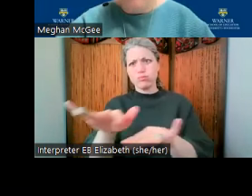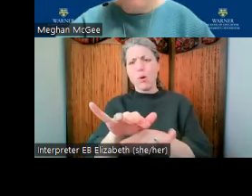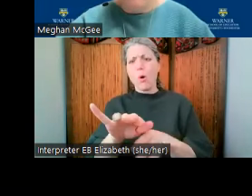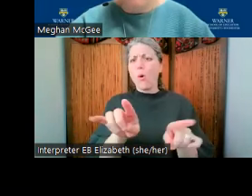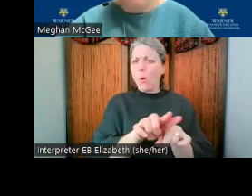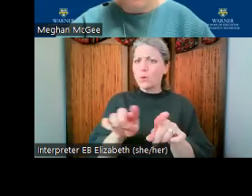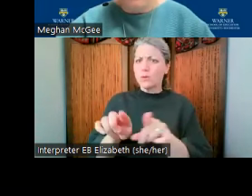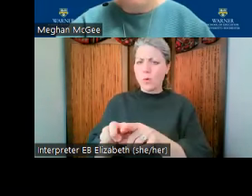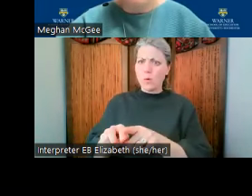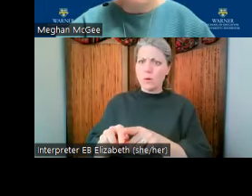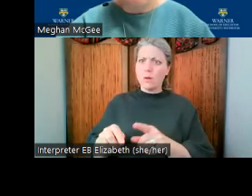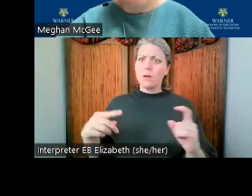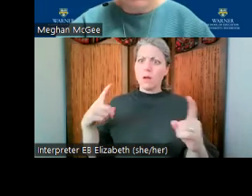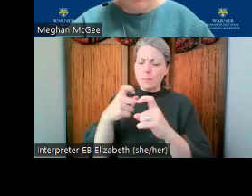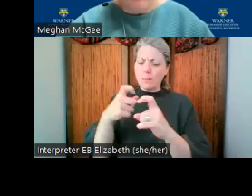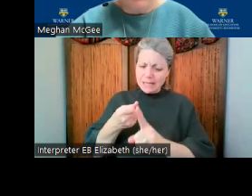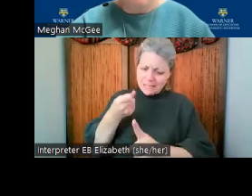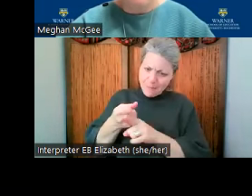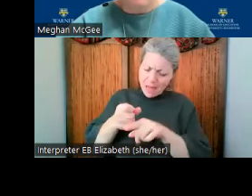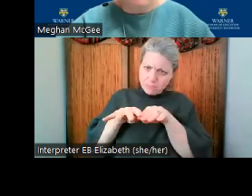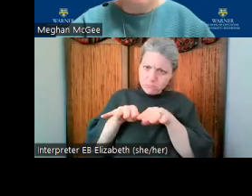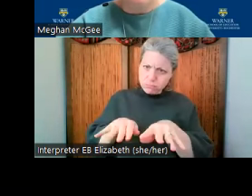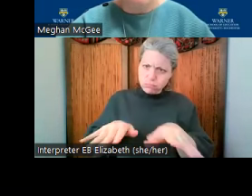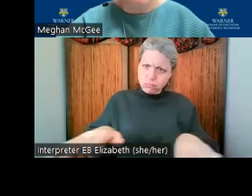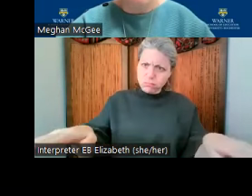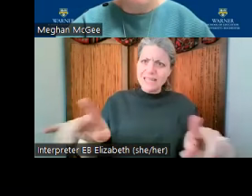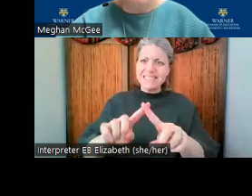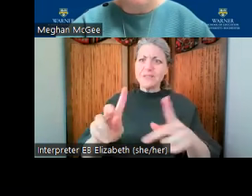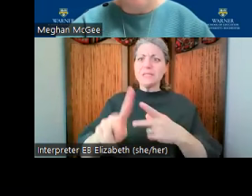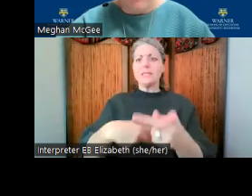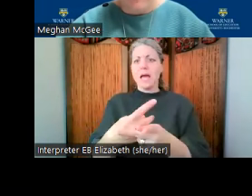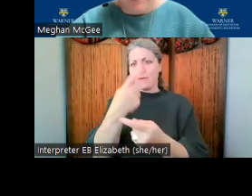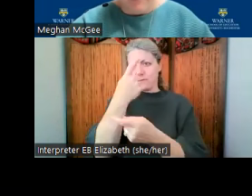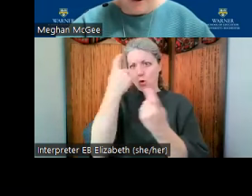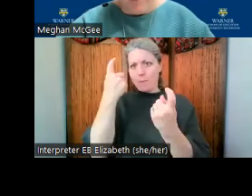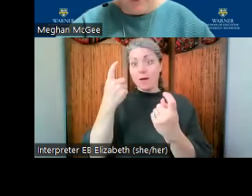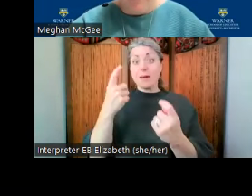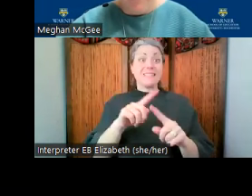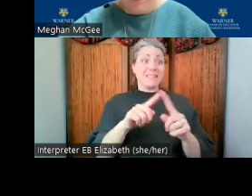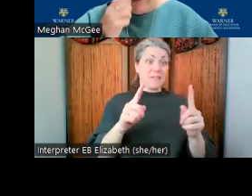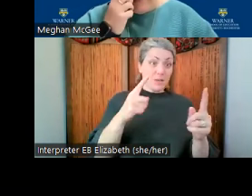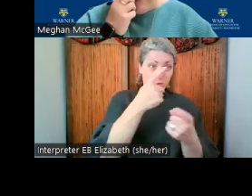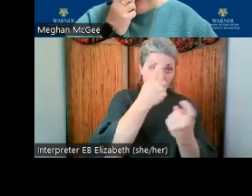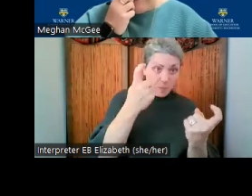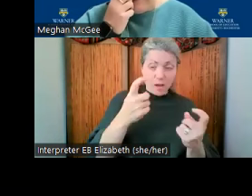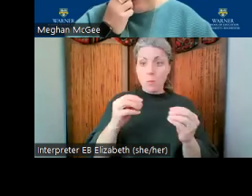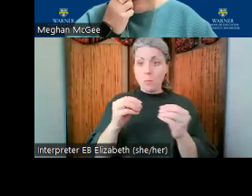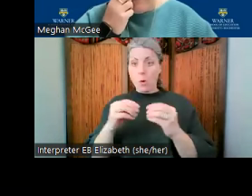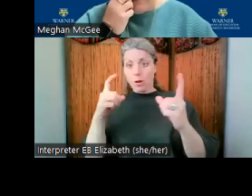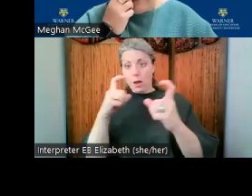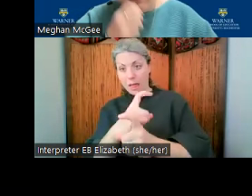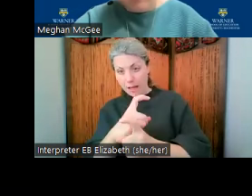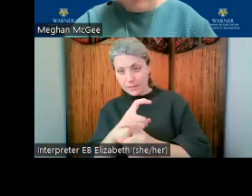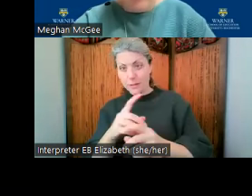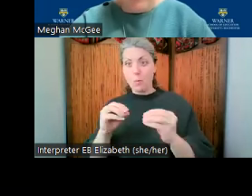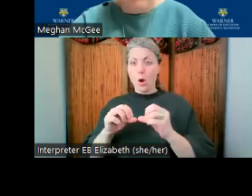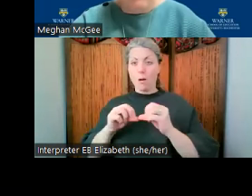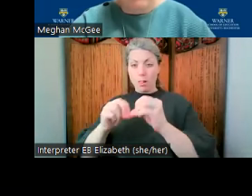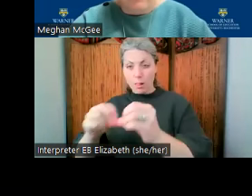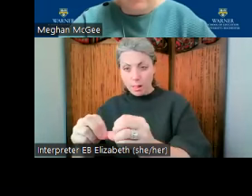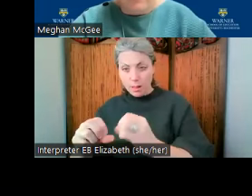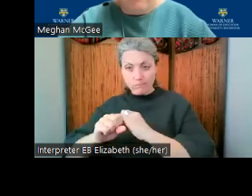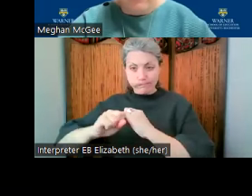to the multiple forms and the duration and complexity of trauma. And then specifically looking